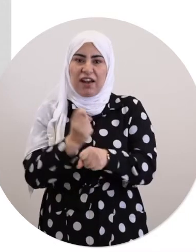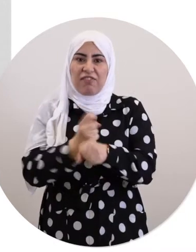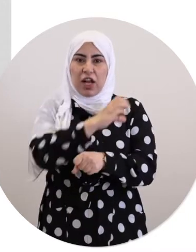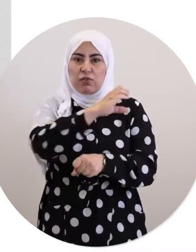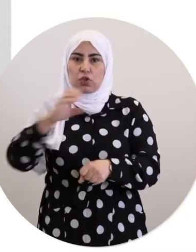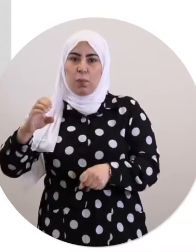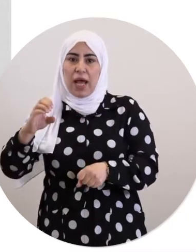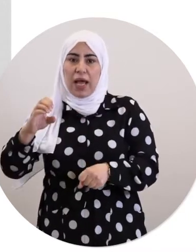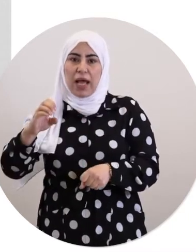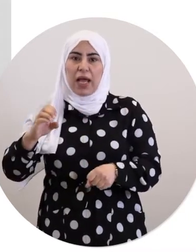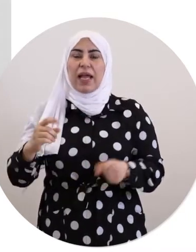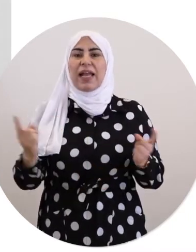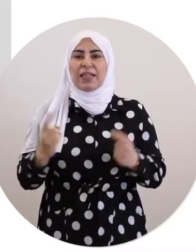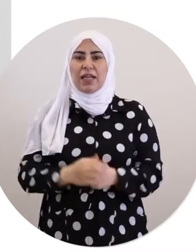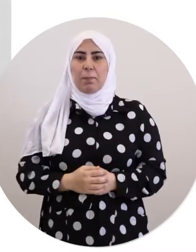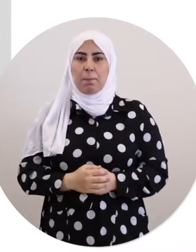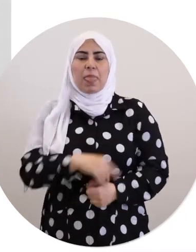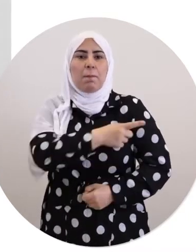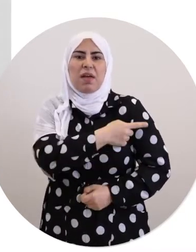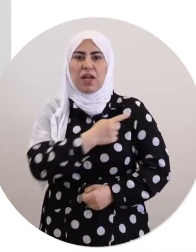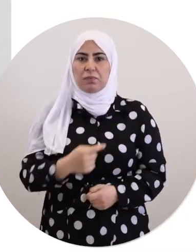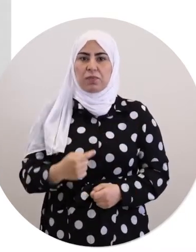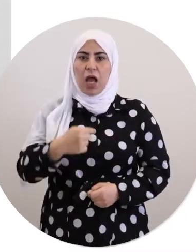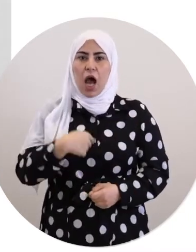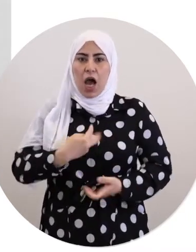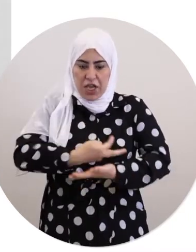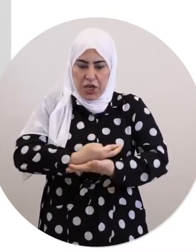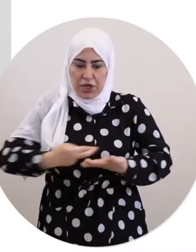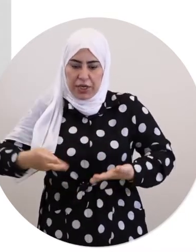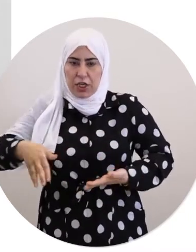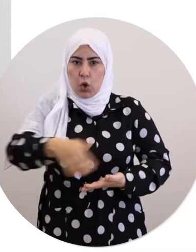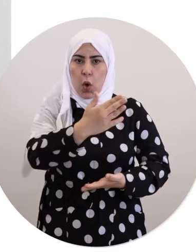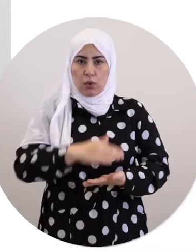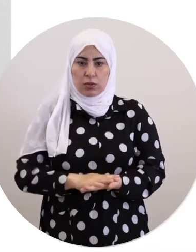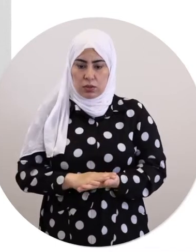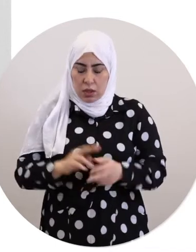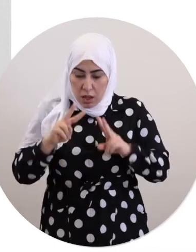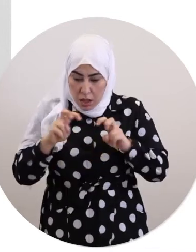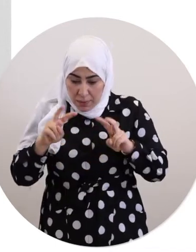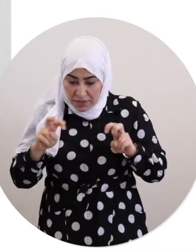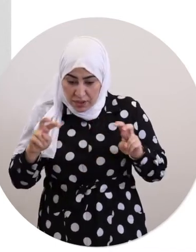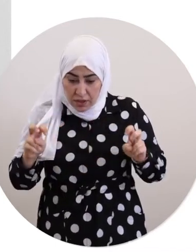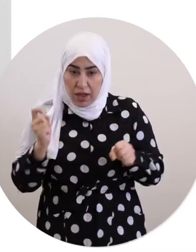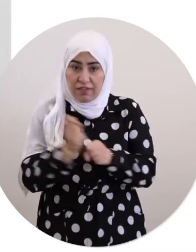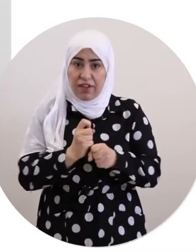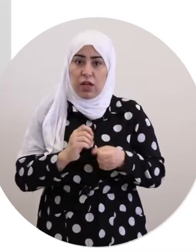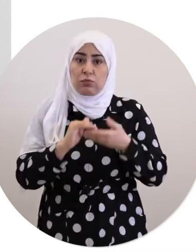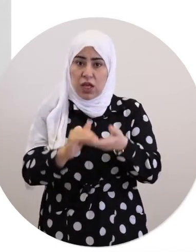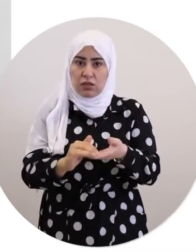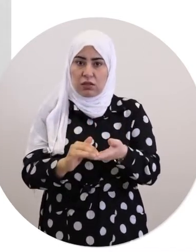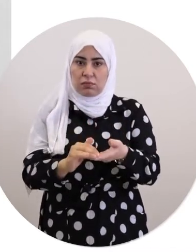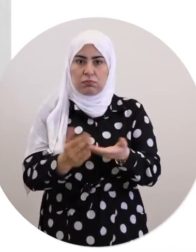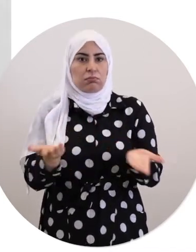in the sentence. So let's give you an example. I rarely go out. Is there a helping or auxiliary verb